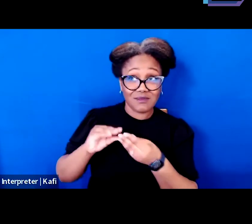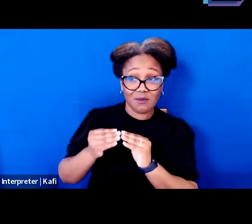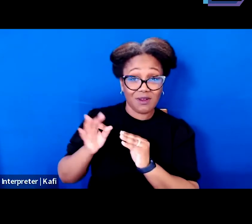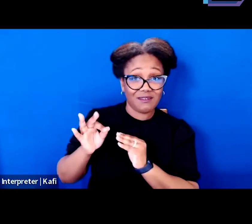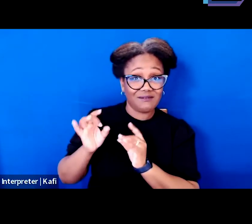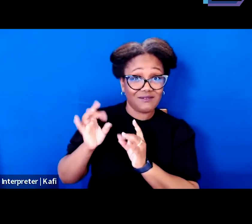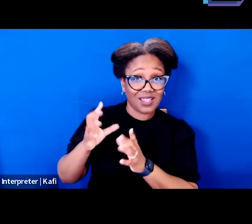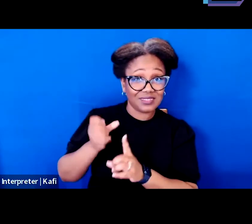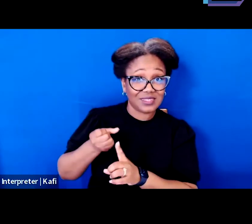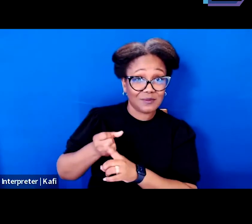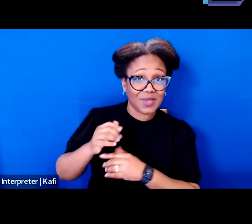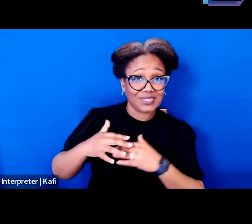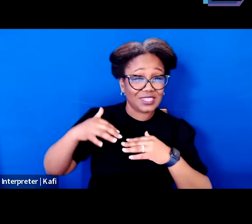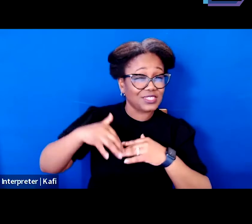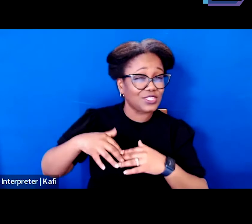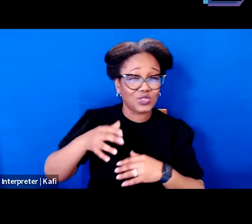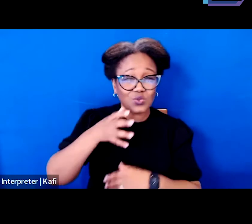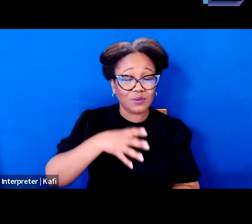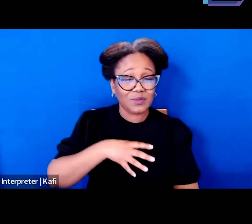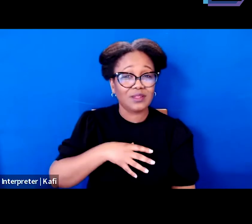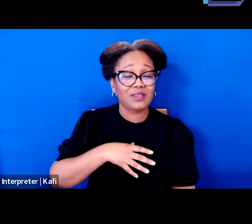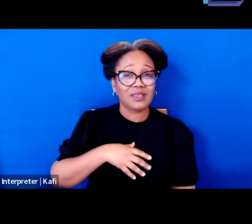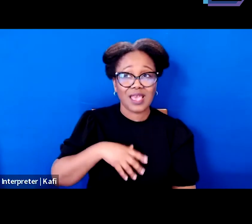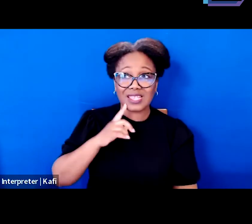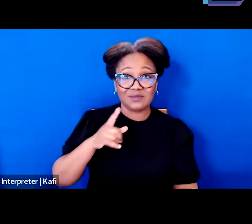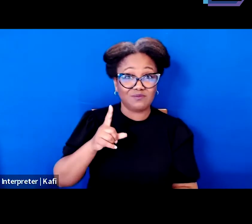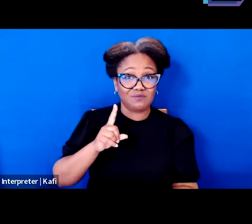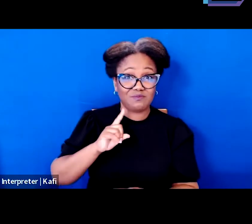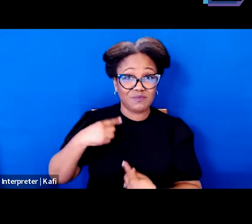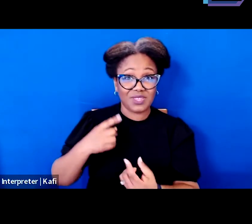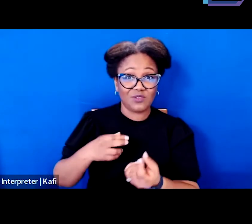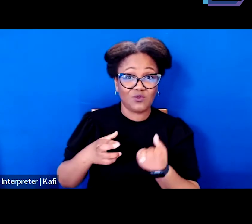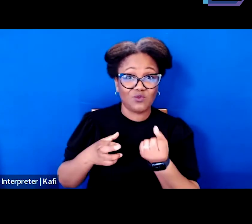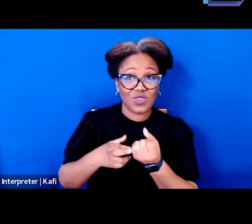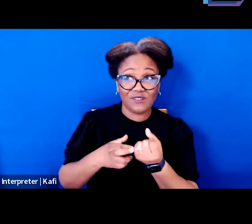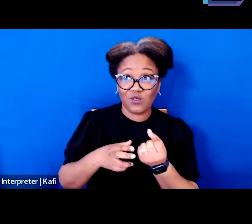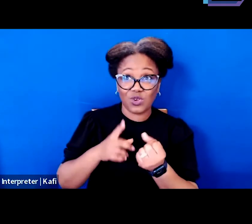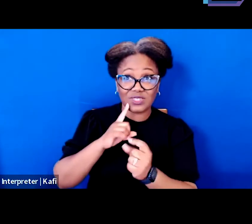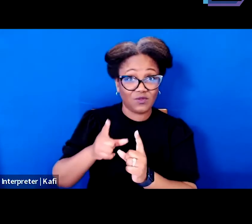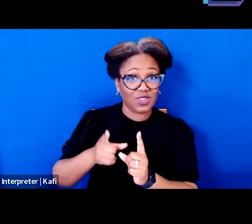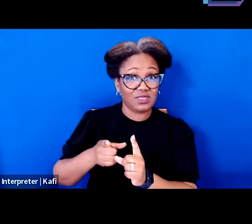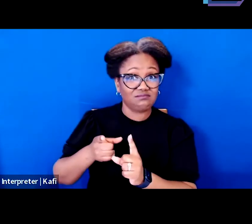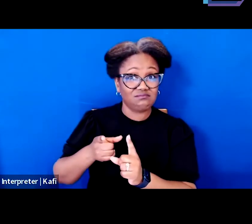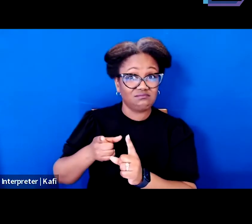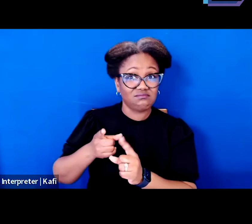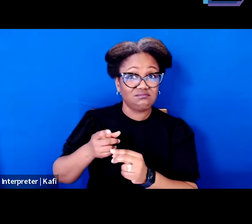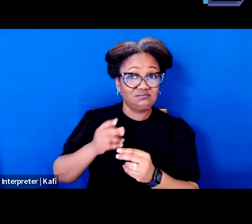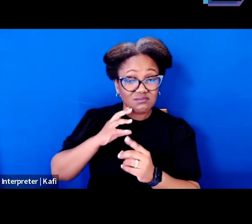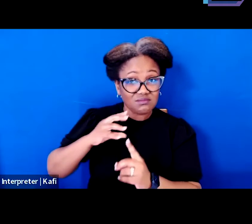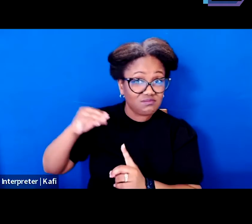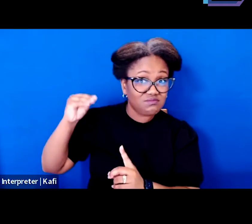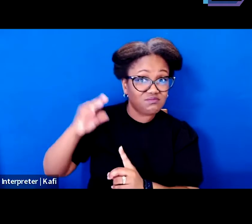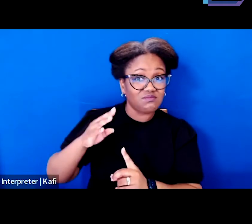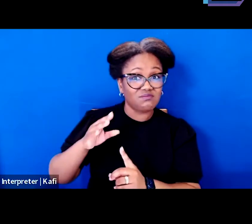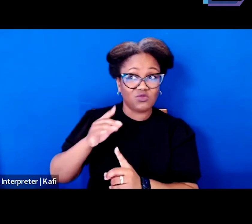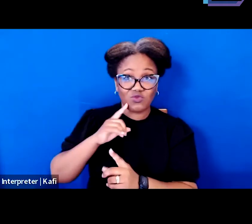by England and France, that for many of the people that we see that are dealing with violence and in our communities here and